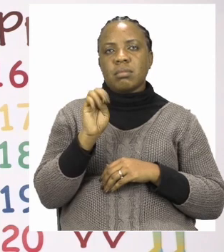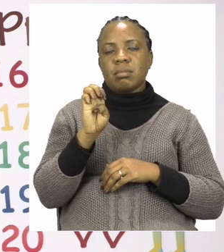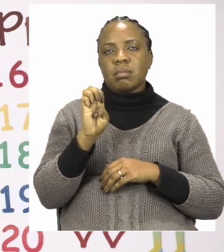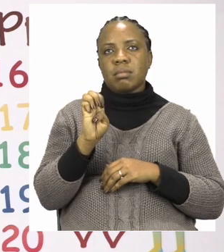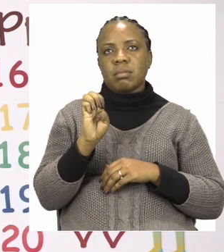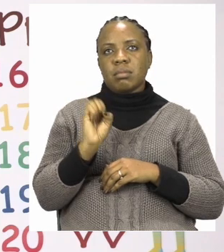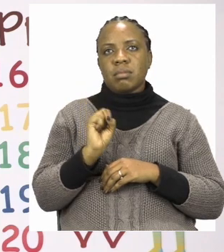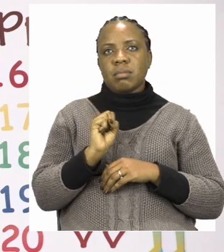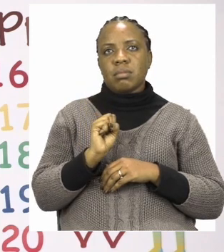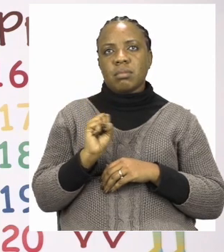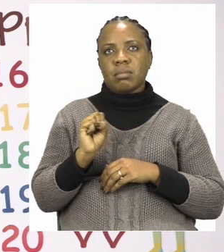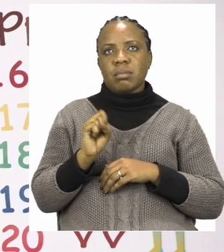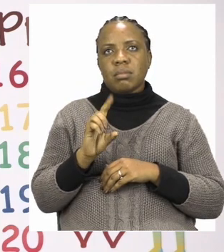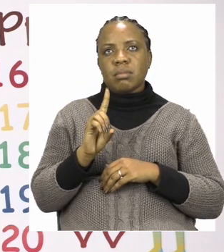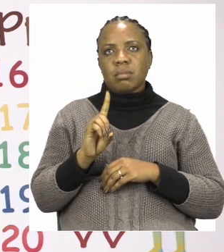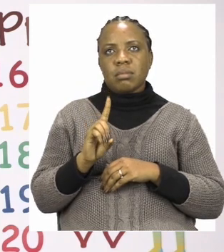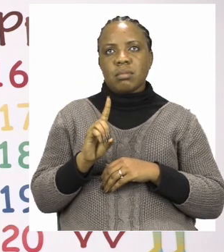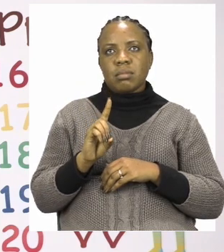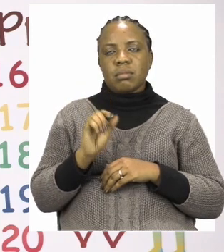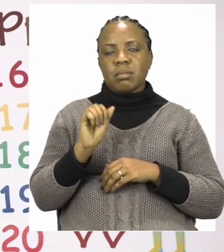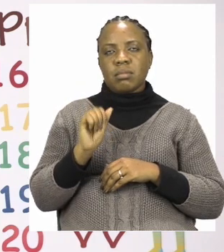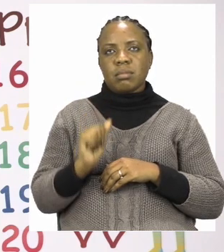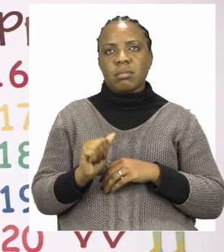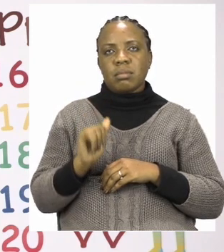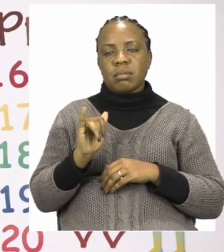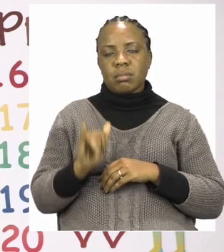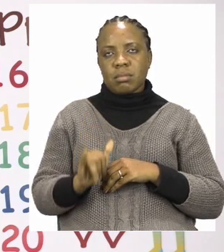which means